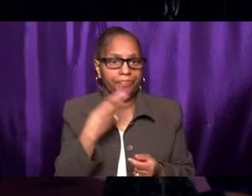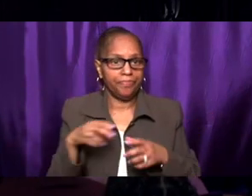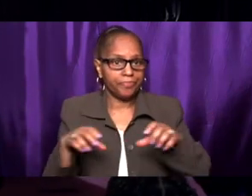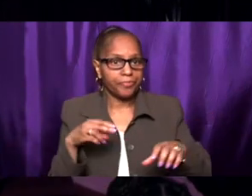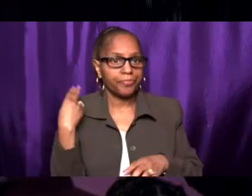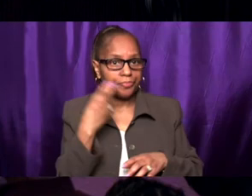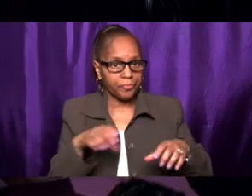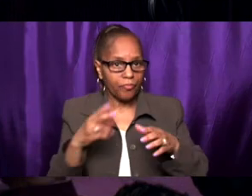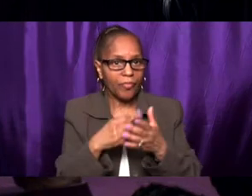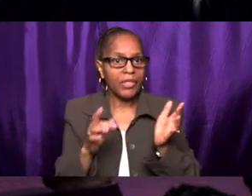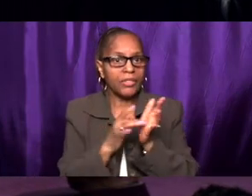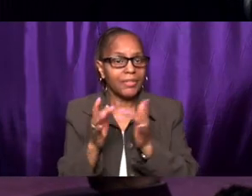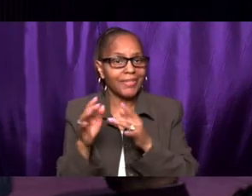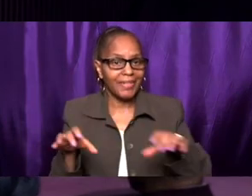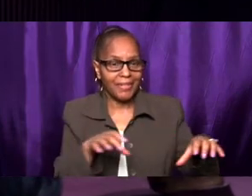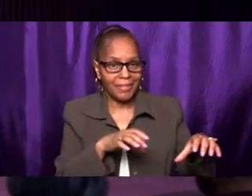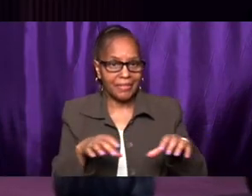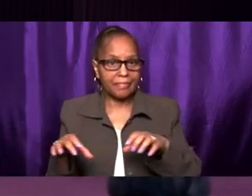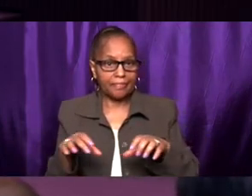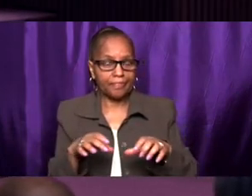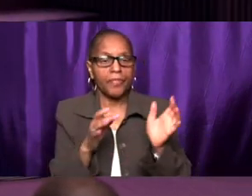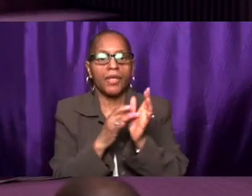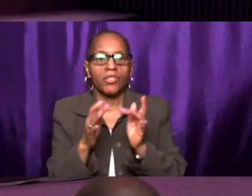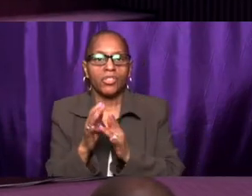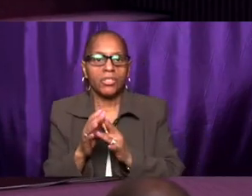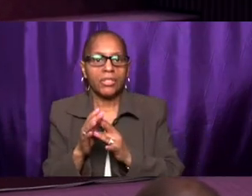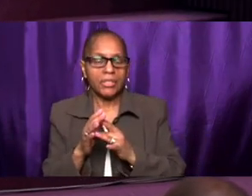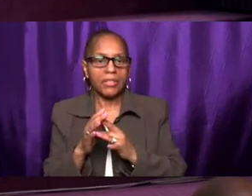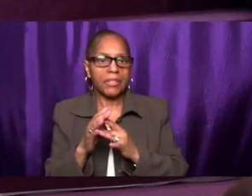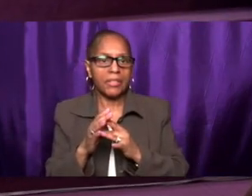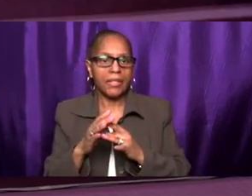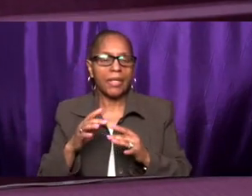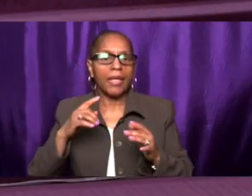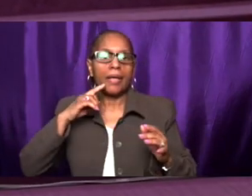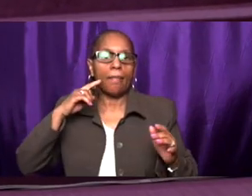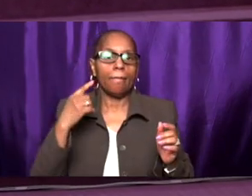do what Jesus does. Jesus commanded, come out